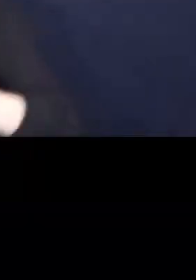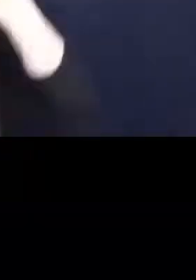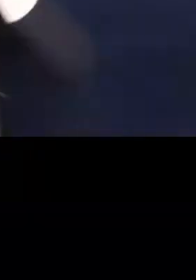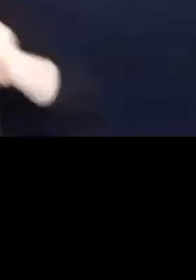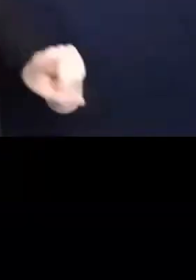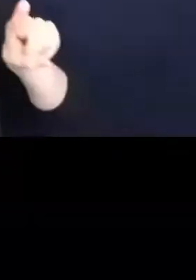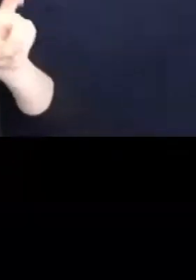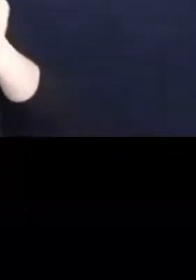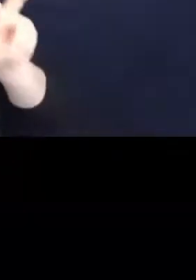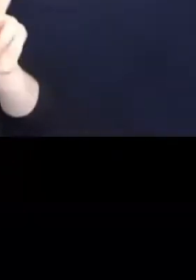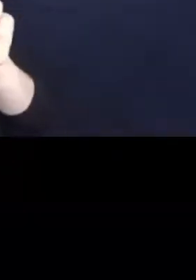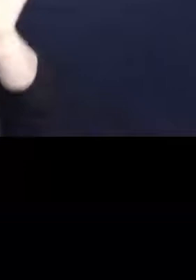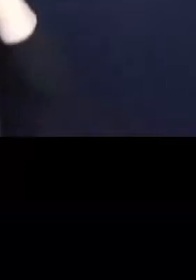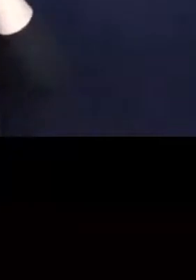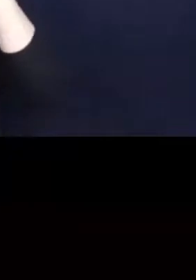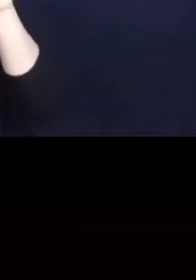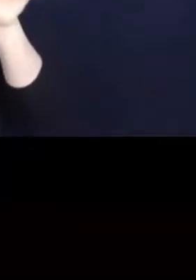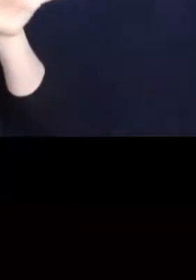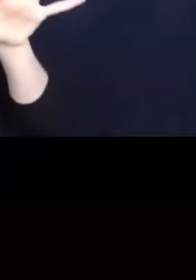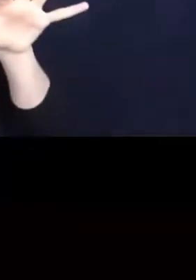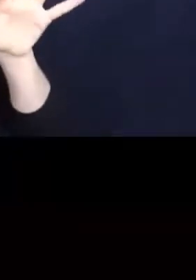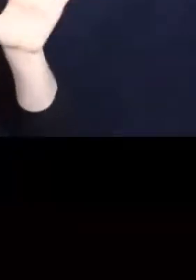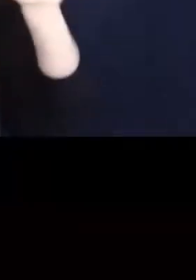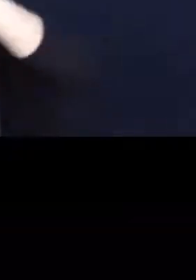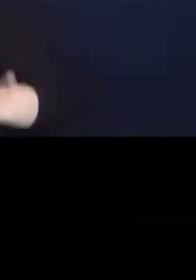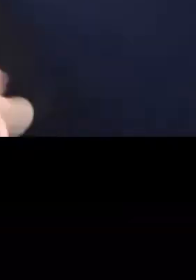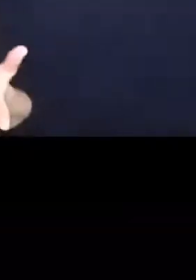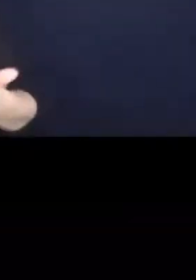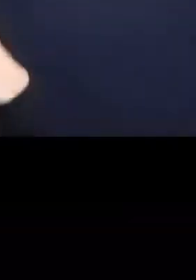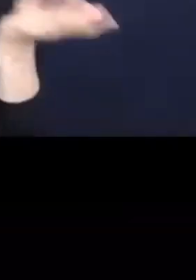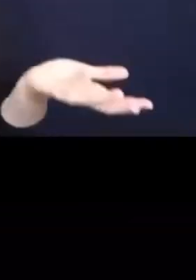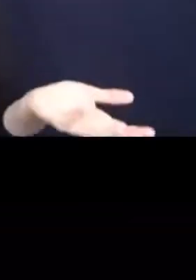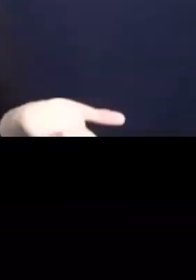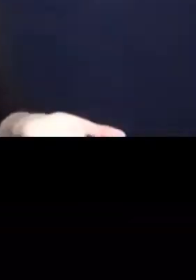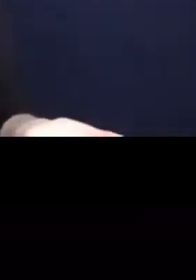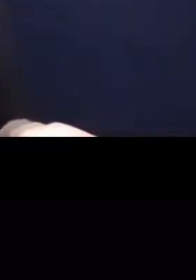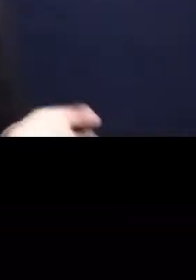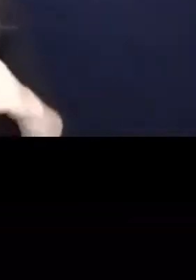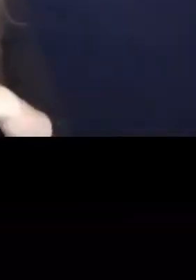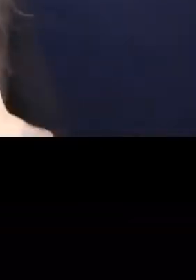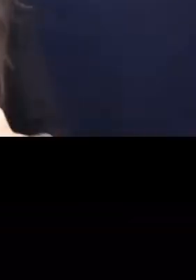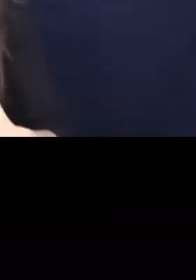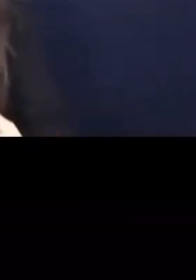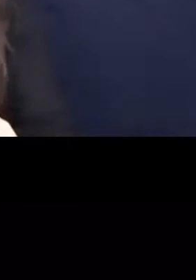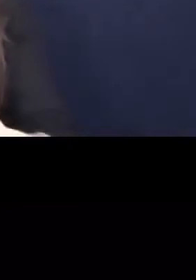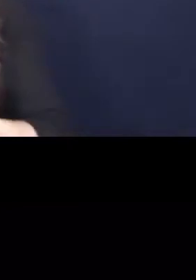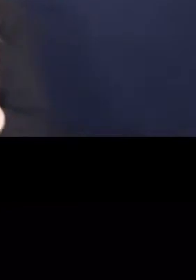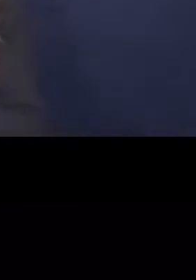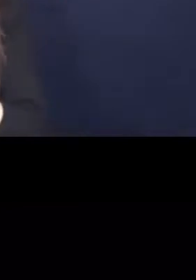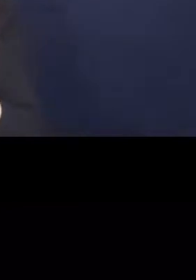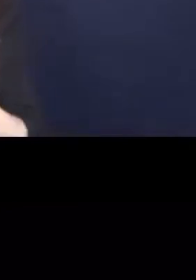So I think, again, this is something that we're trying to address through the personalization aspect.